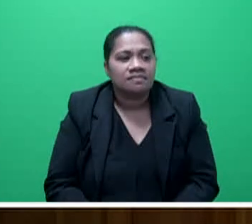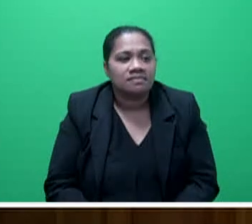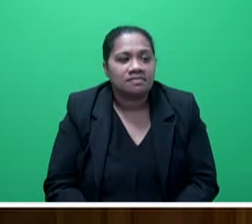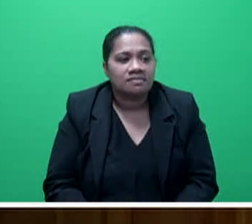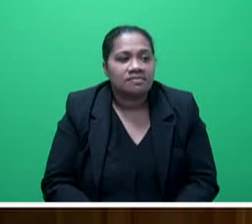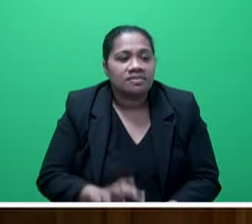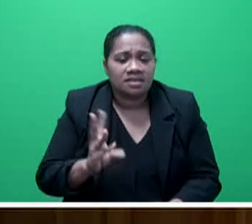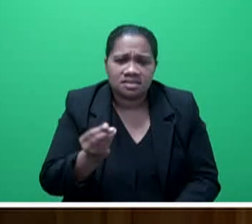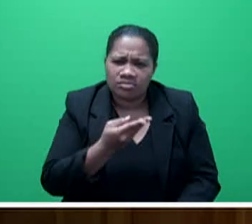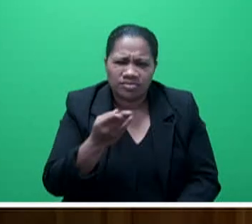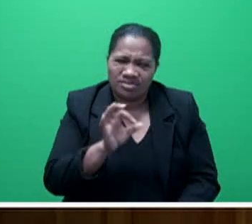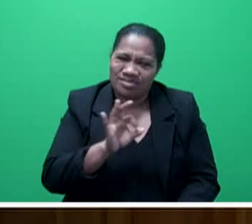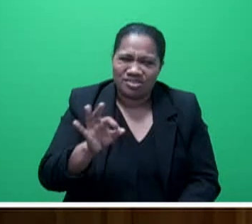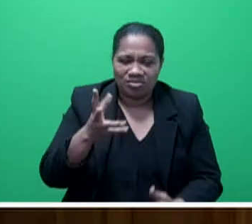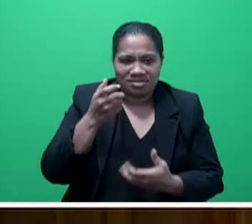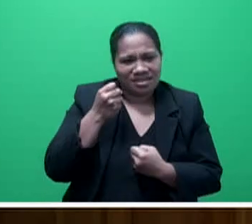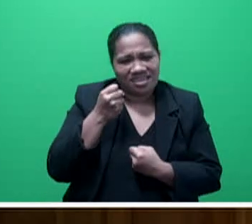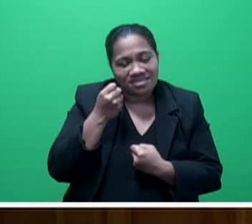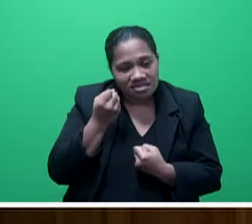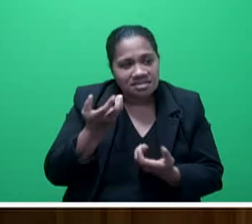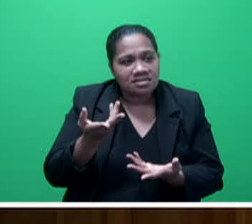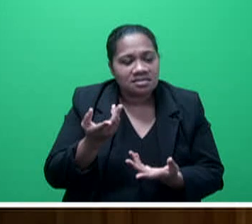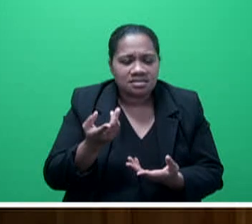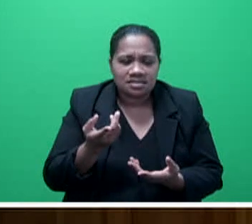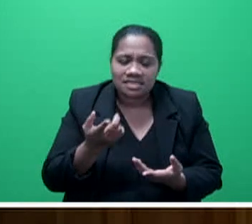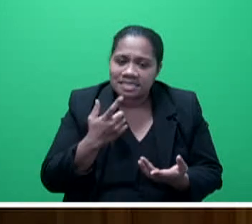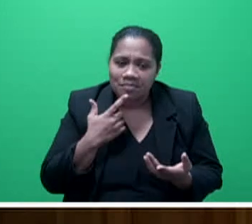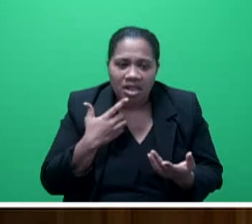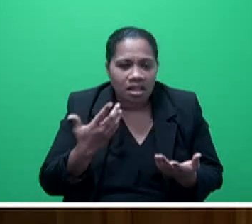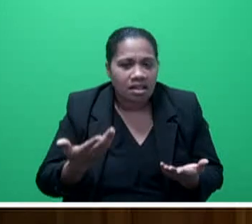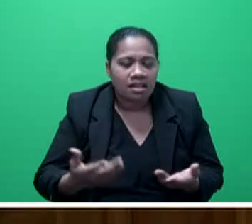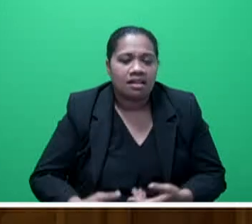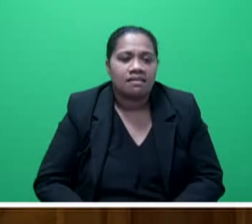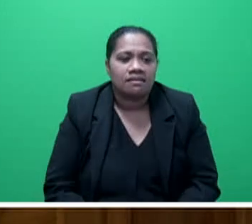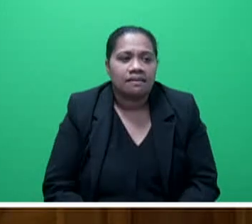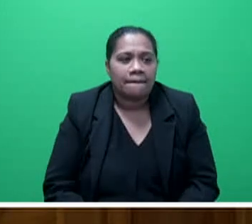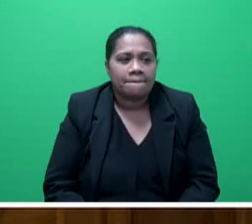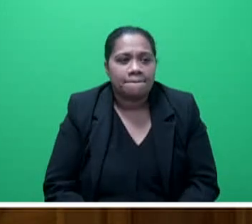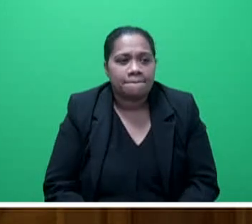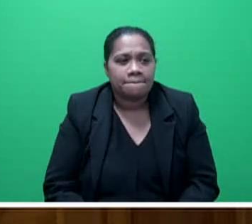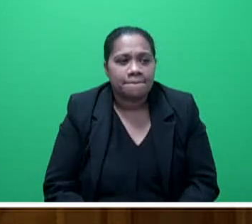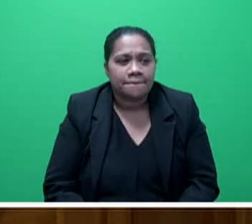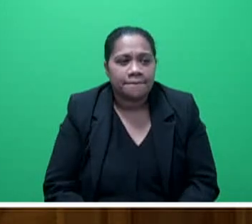Some of you don't. It's as simple as that. But the thing is,